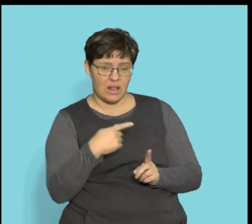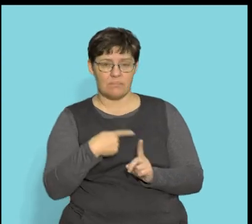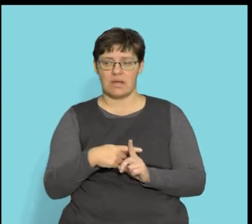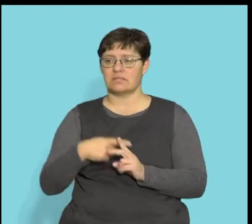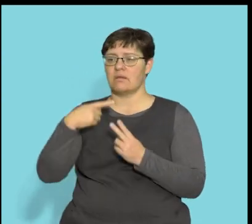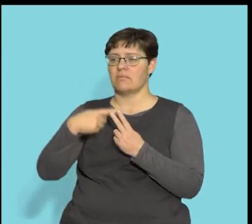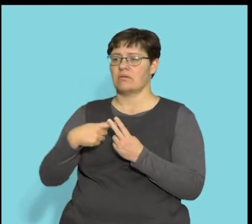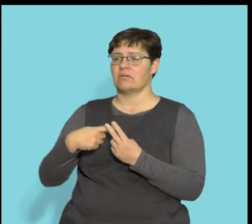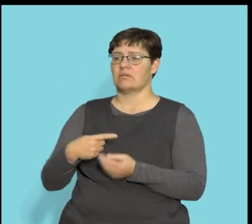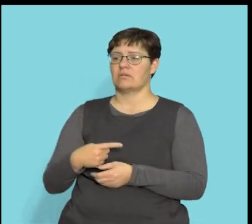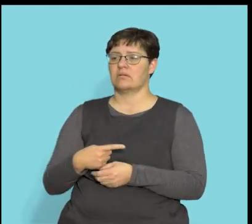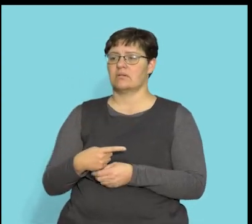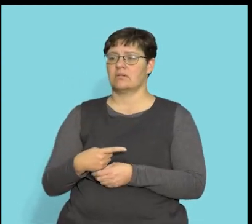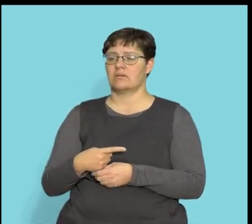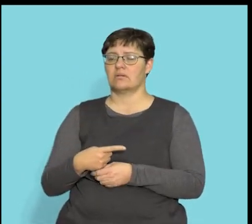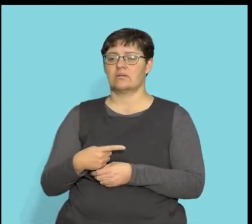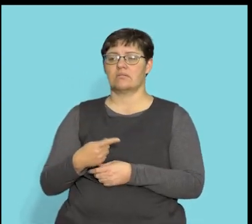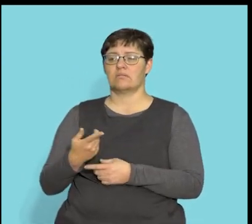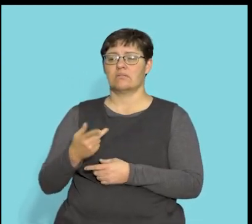plus pi times